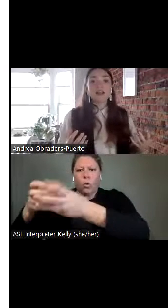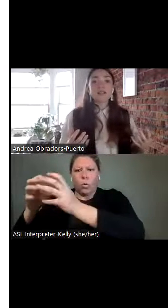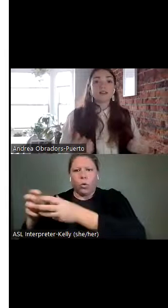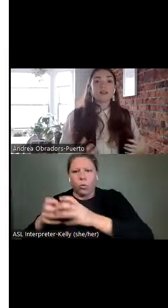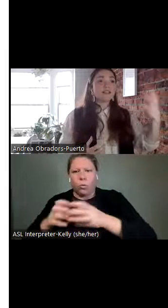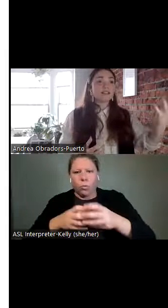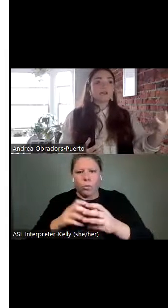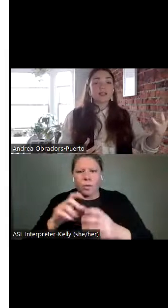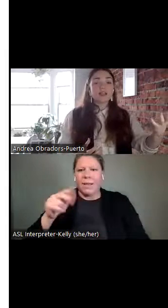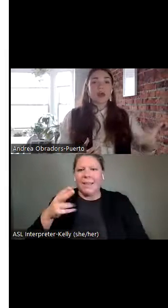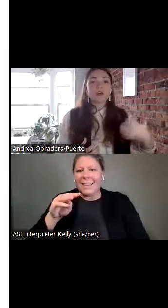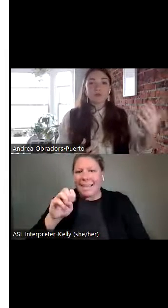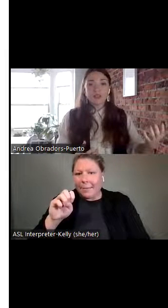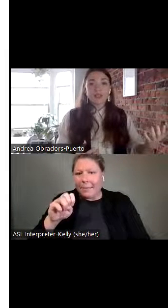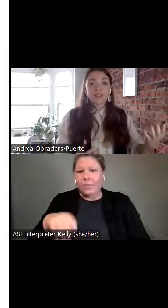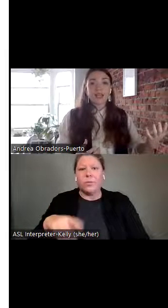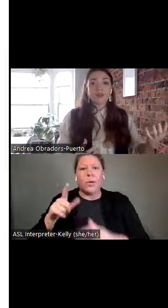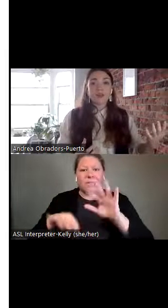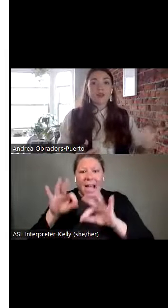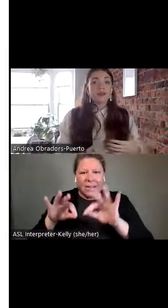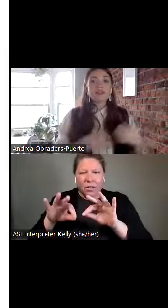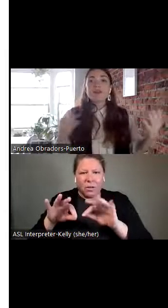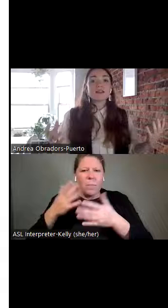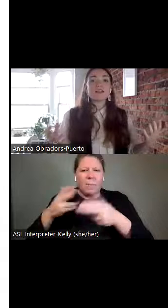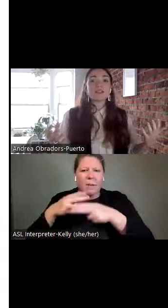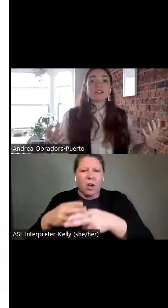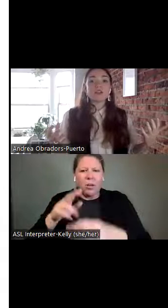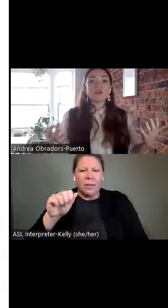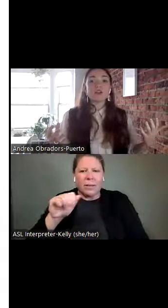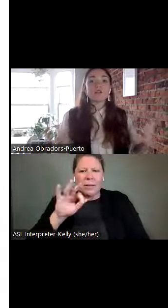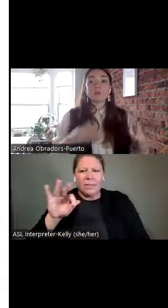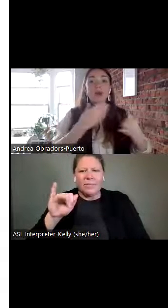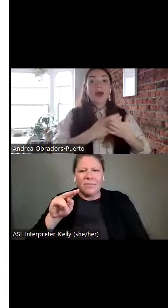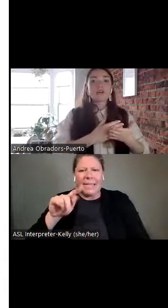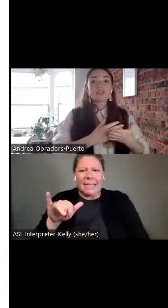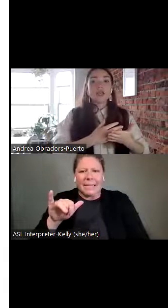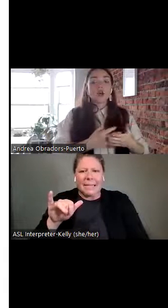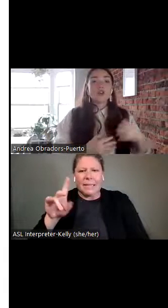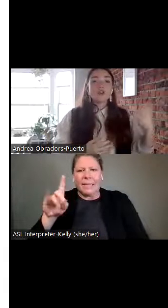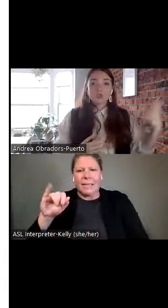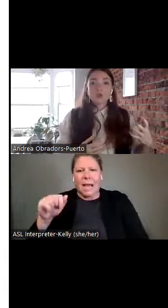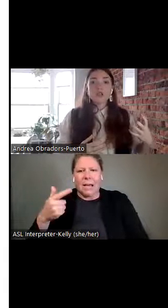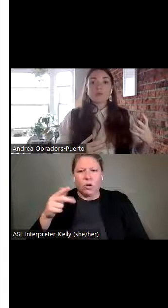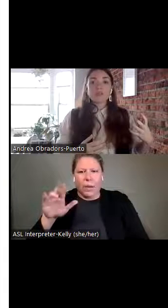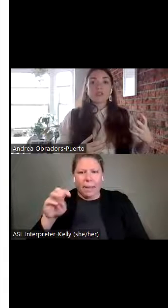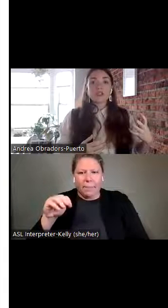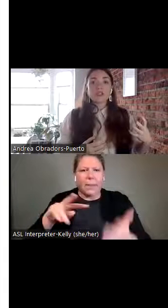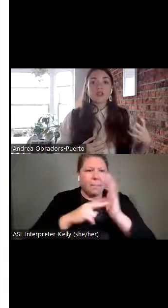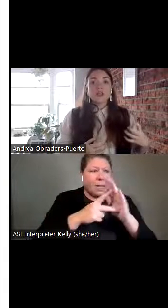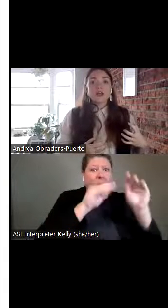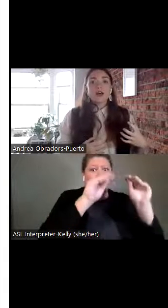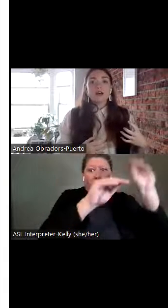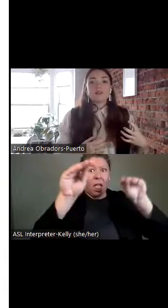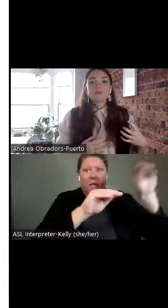data collected is this affinity map or affinity diagram. It's basically consists in looking for patterns on those notes and